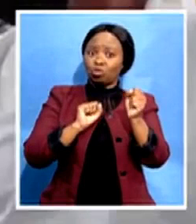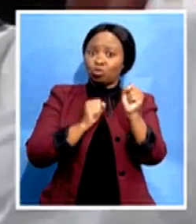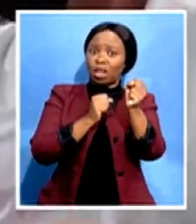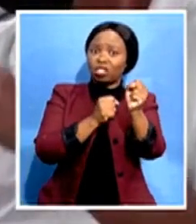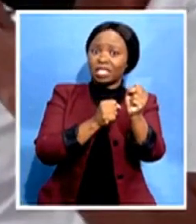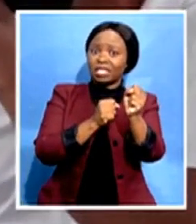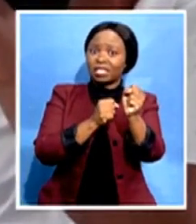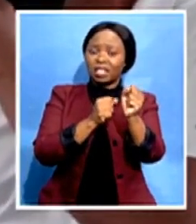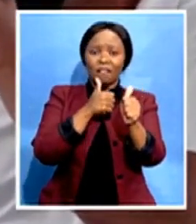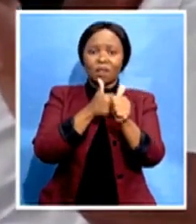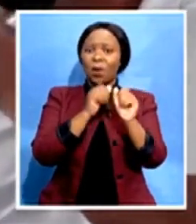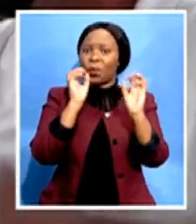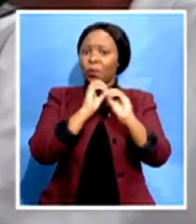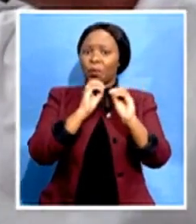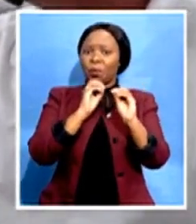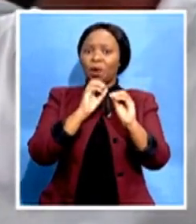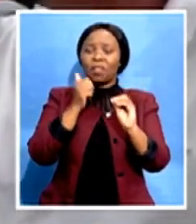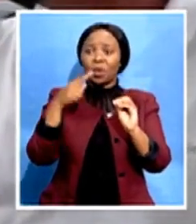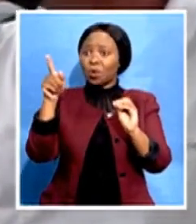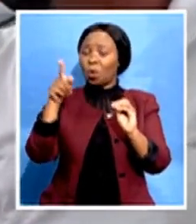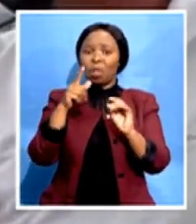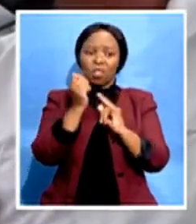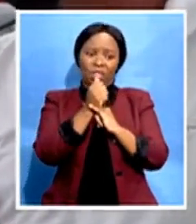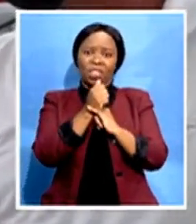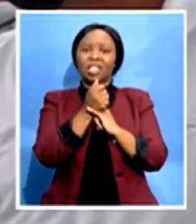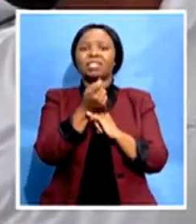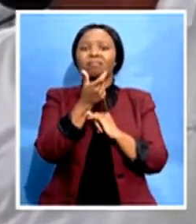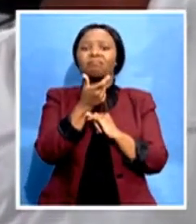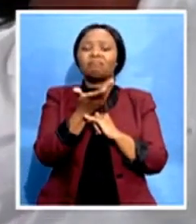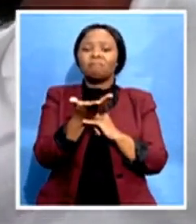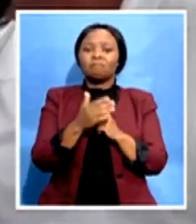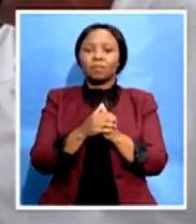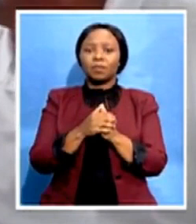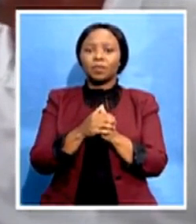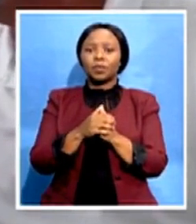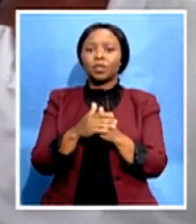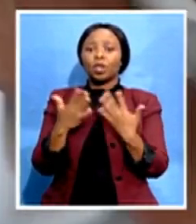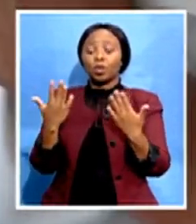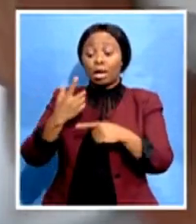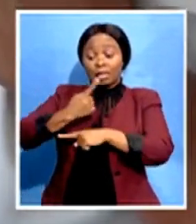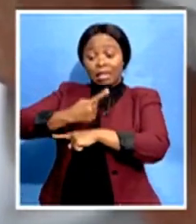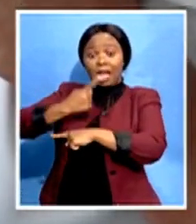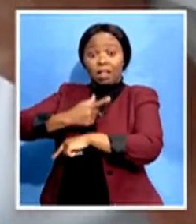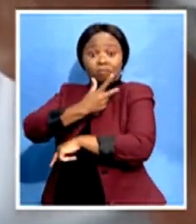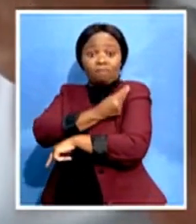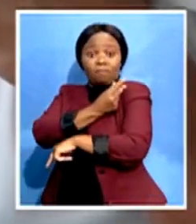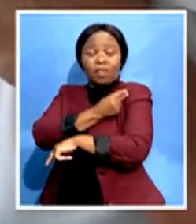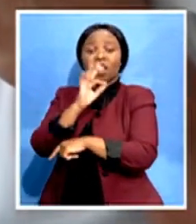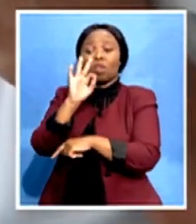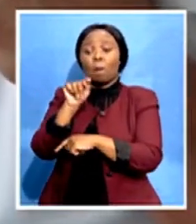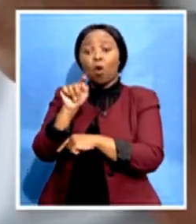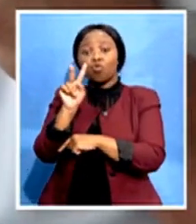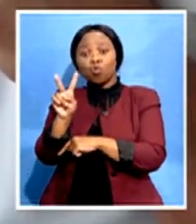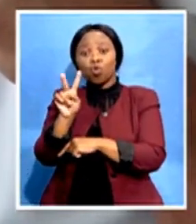ball. Daily vaccinations hit peaks over the weekend at 3.2 and 2.7 million shots administered